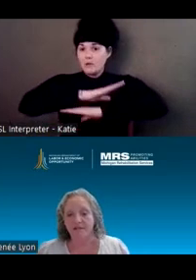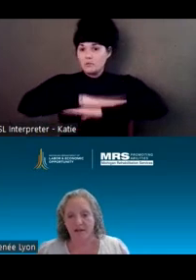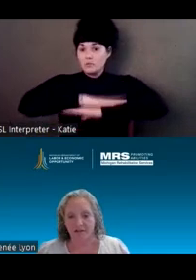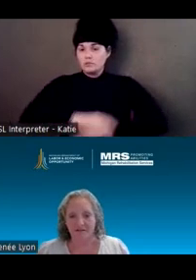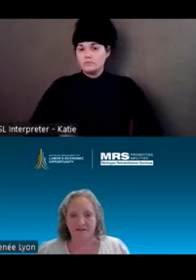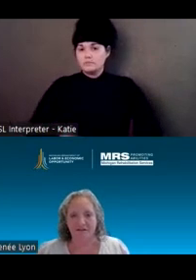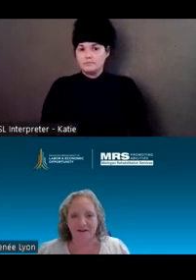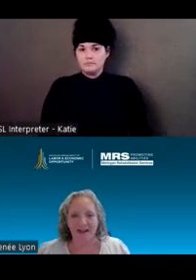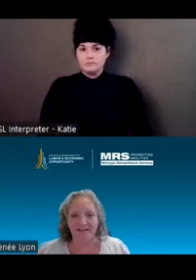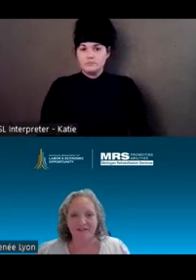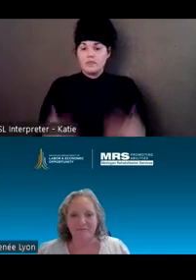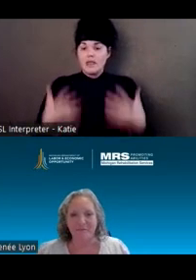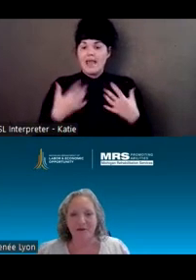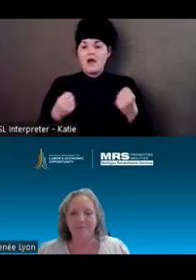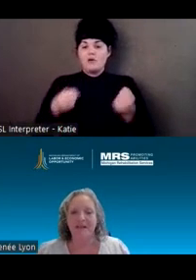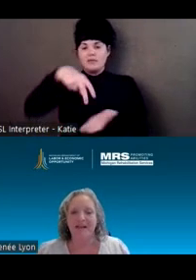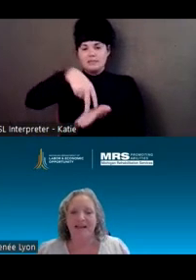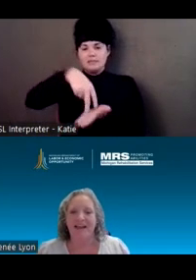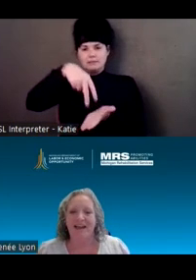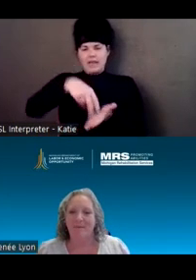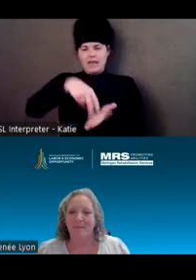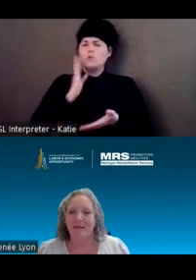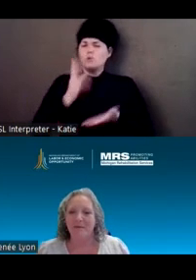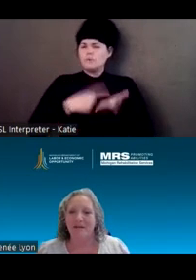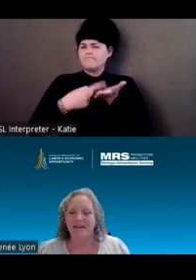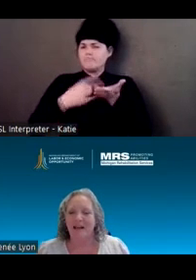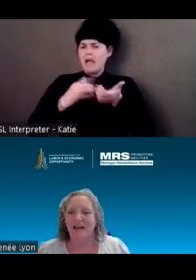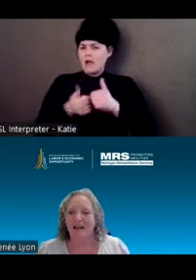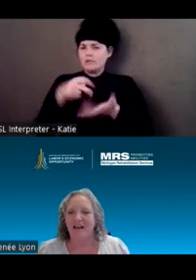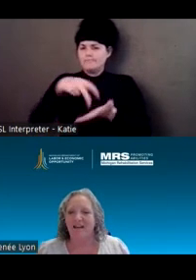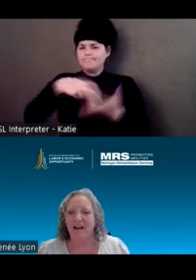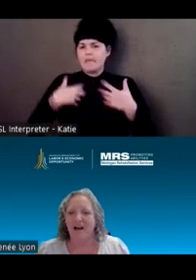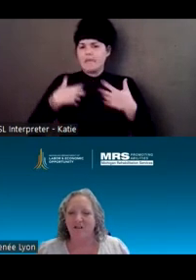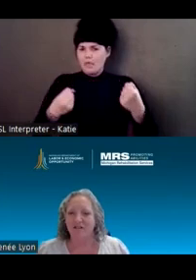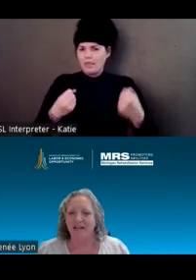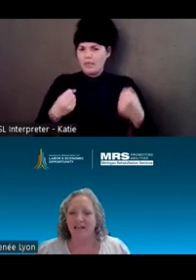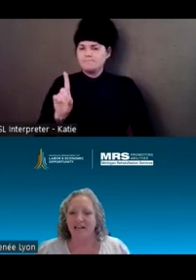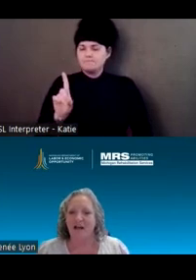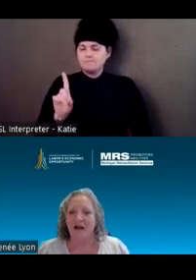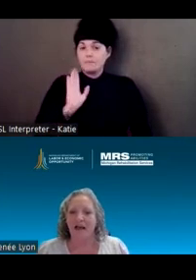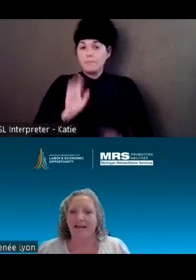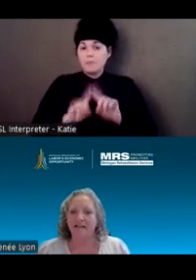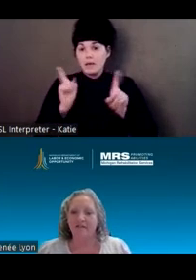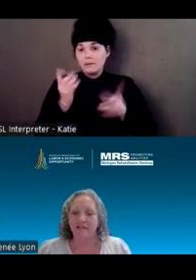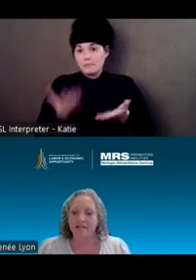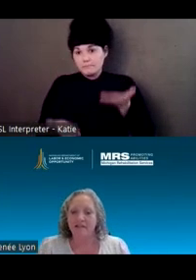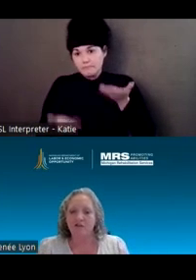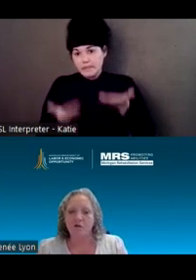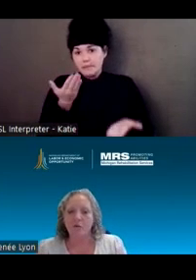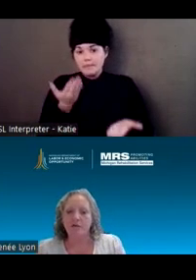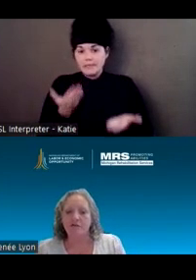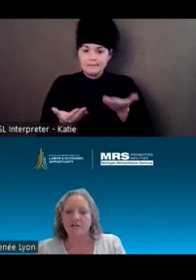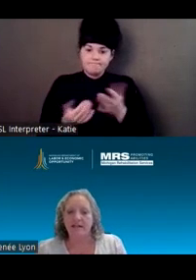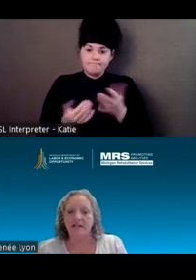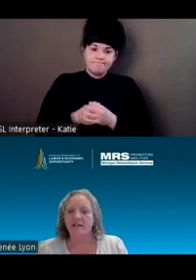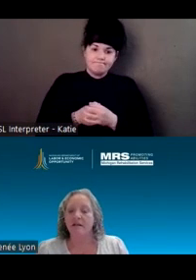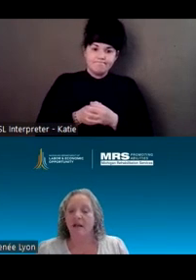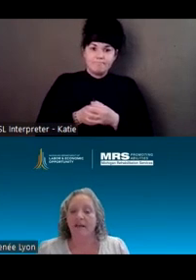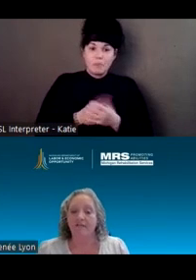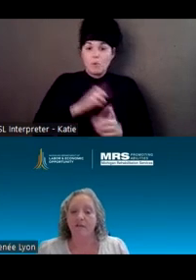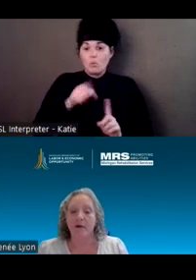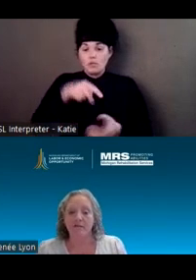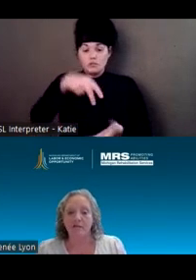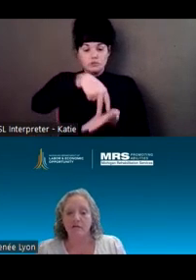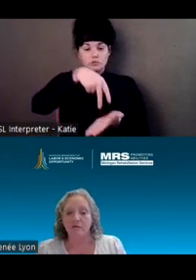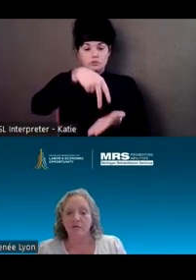be discussed next, but maybe alternating activities that you're doing when you're standing.